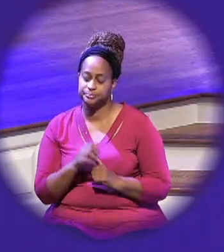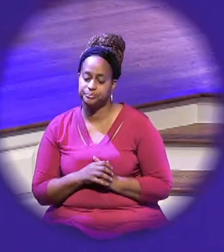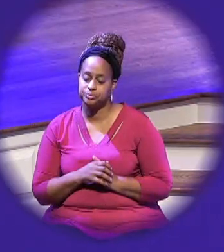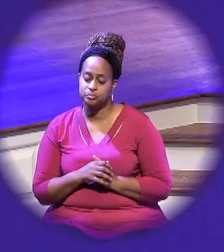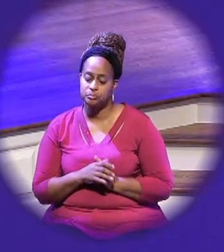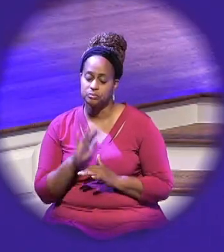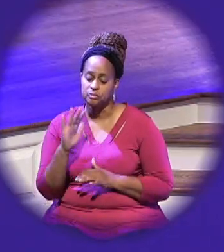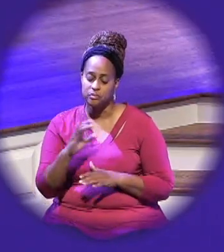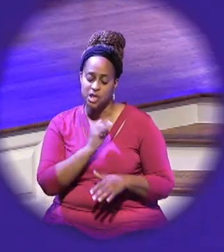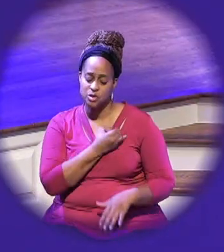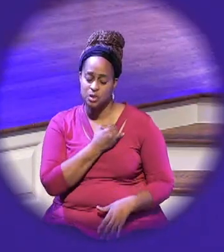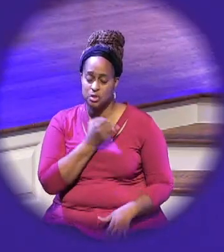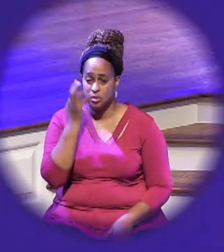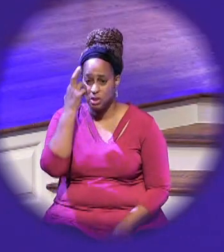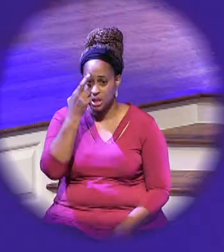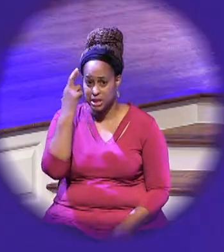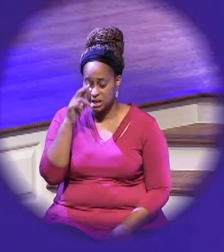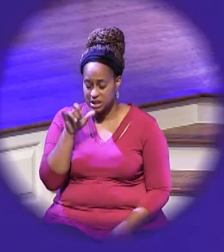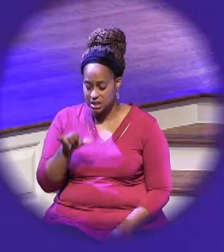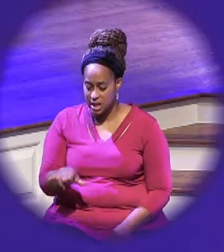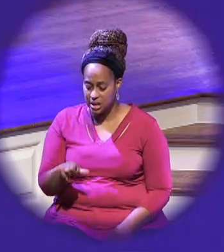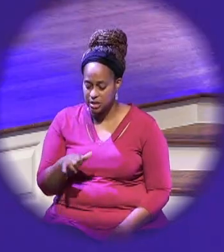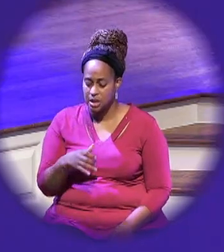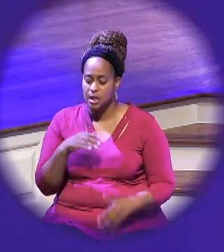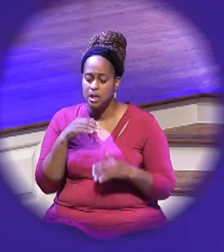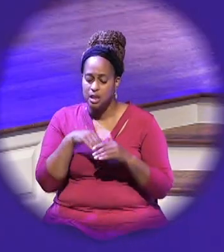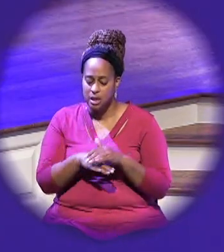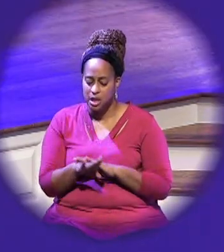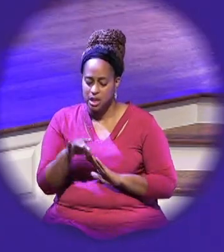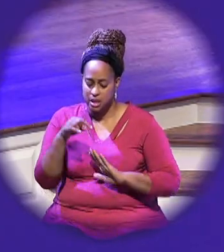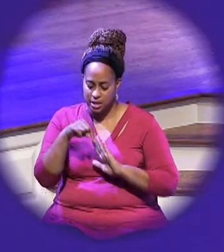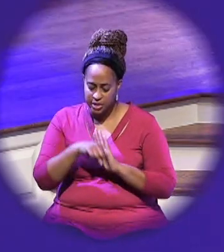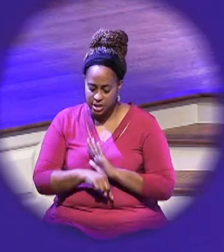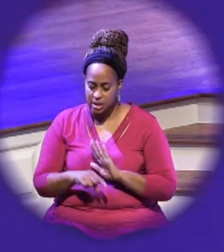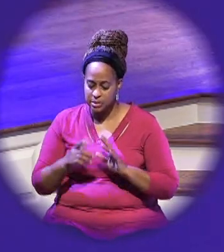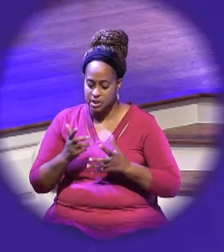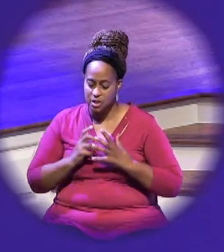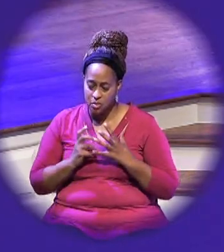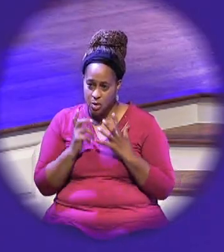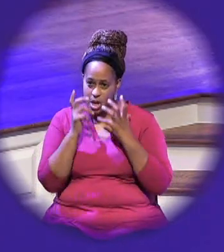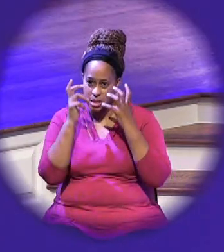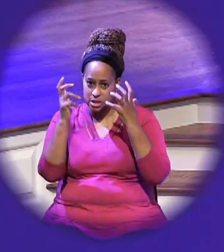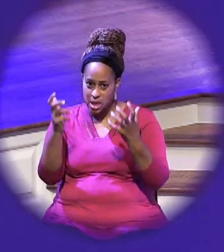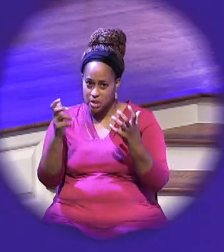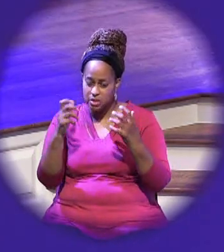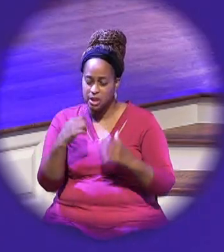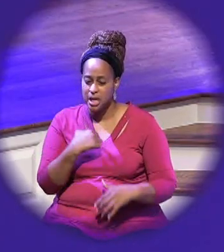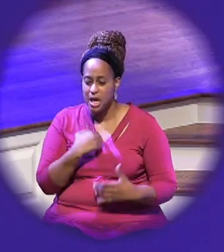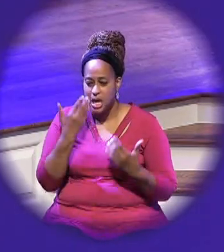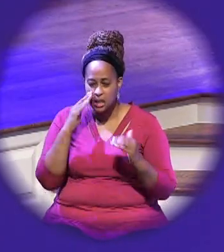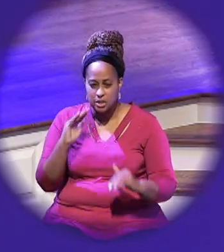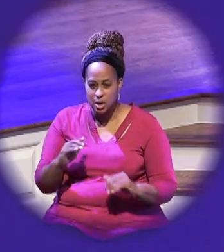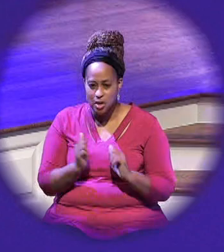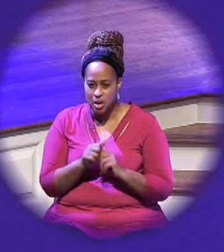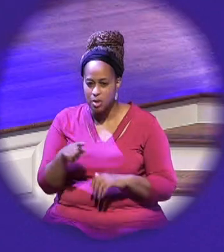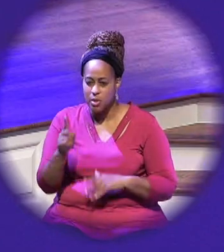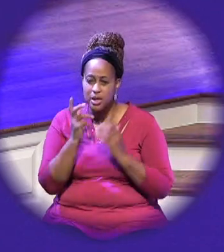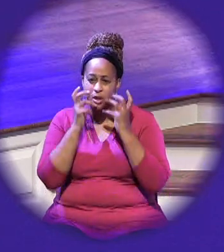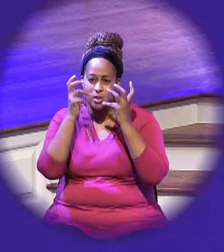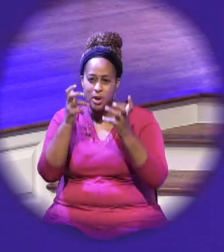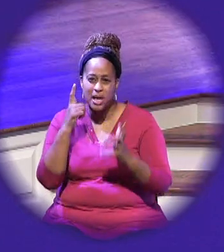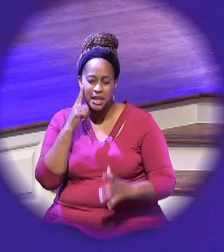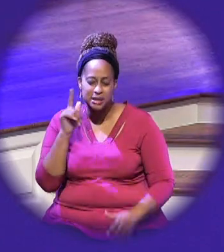here Jonah realizes that. And in the depths, he cries out. Now, I don't know what a cry sounds